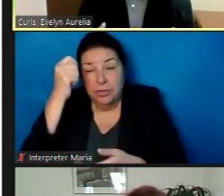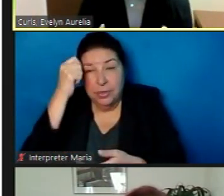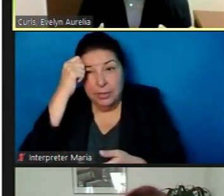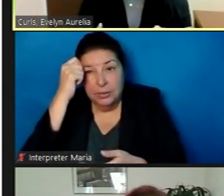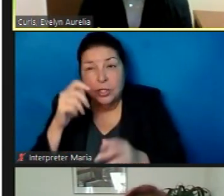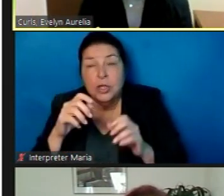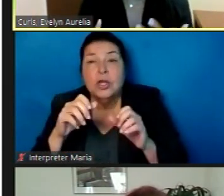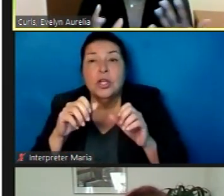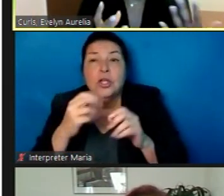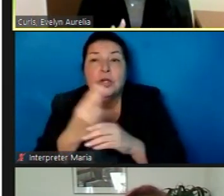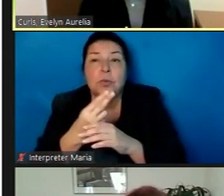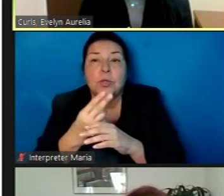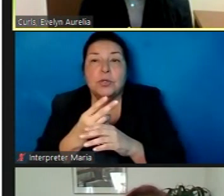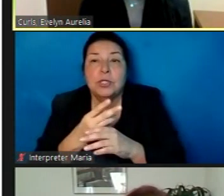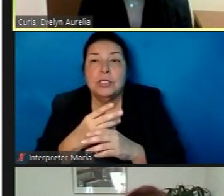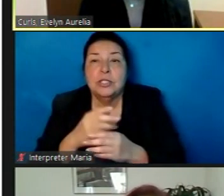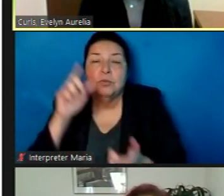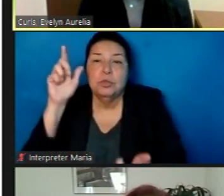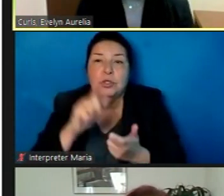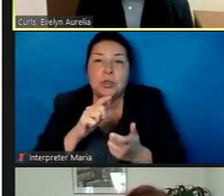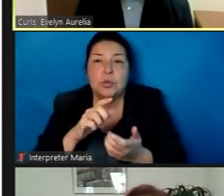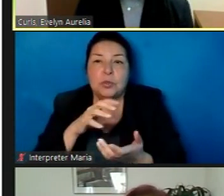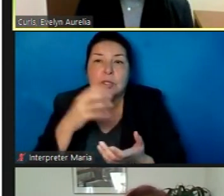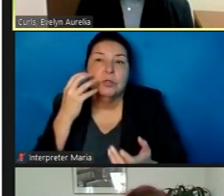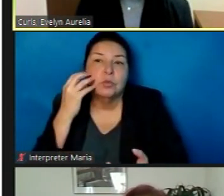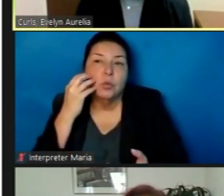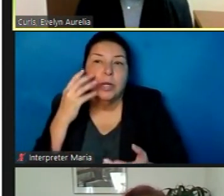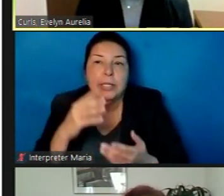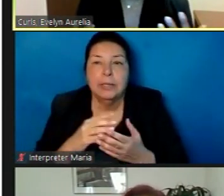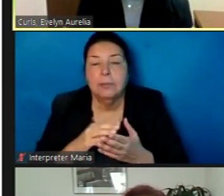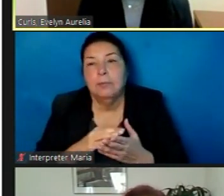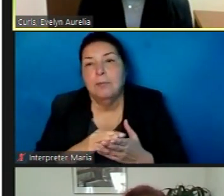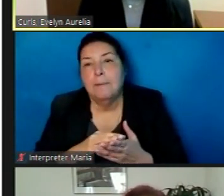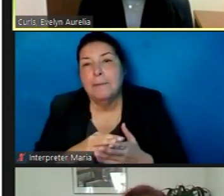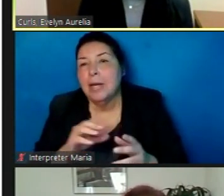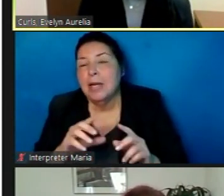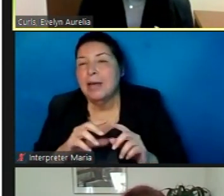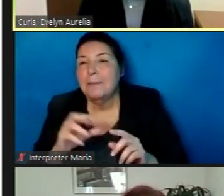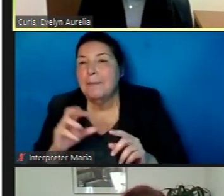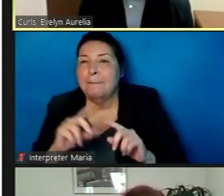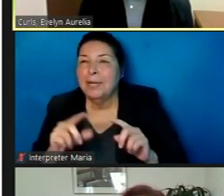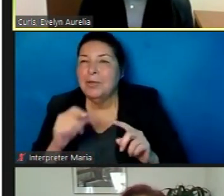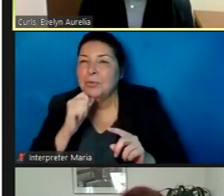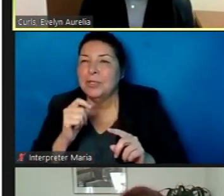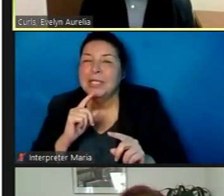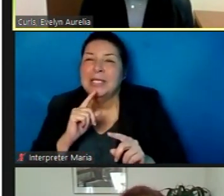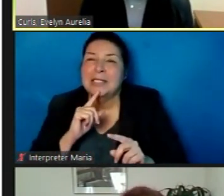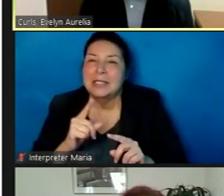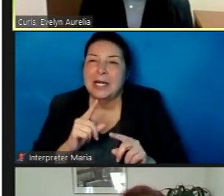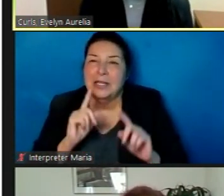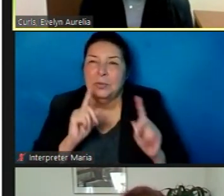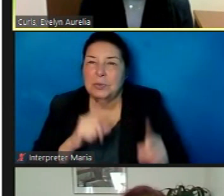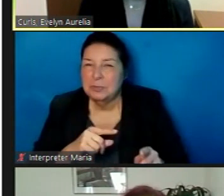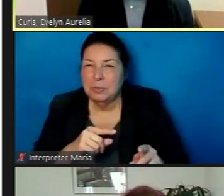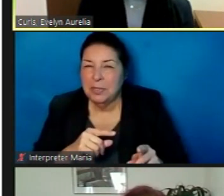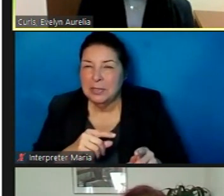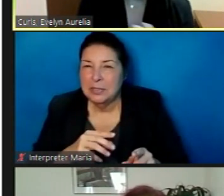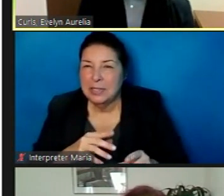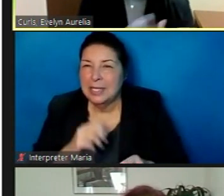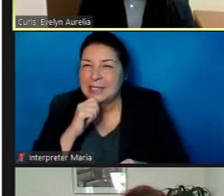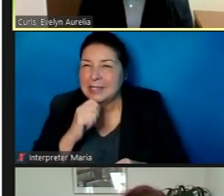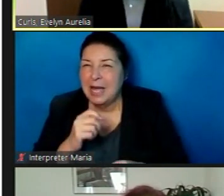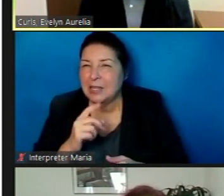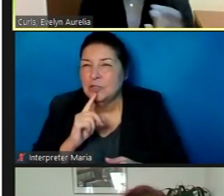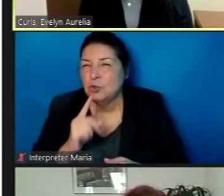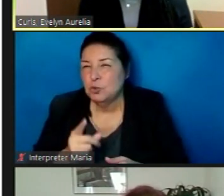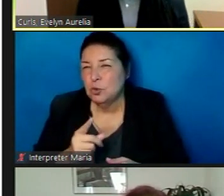process, your immune system would not be as robust in the response. This is all theoretical and it hasn't actually been proven to be true, but some